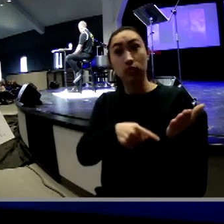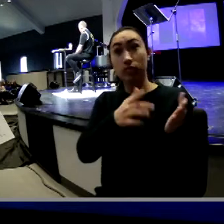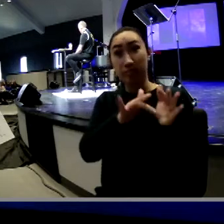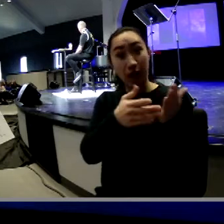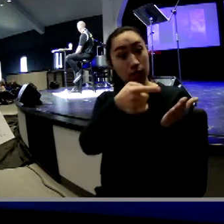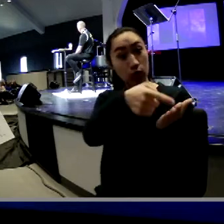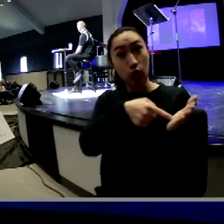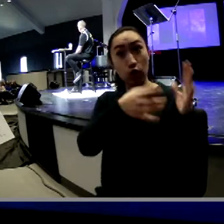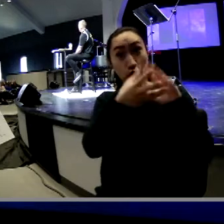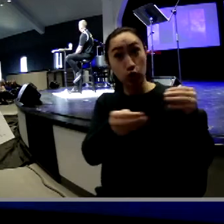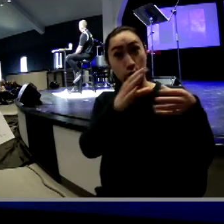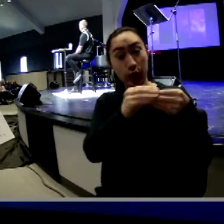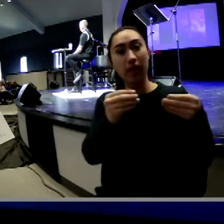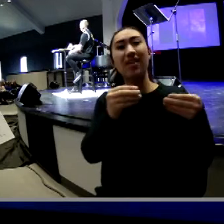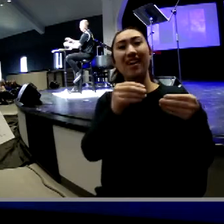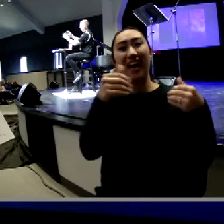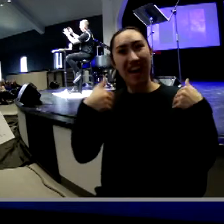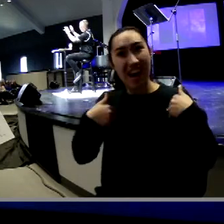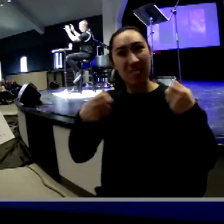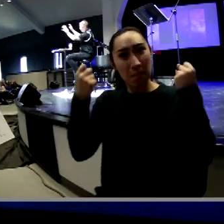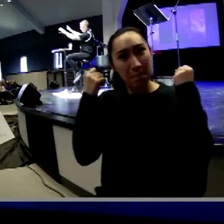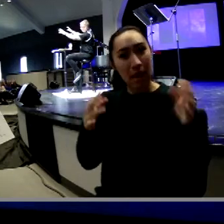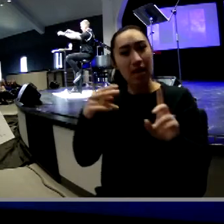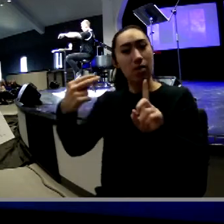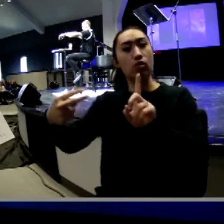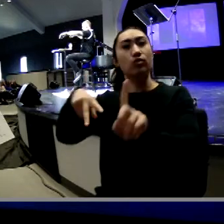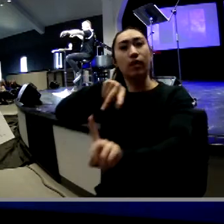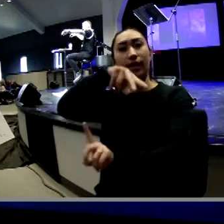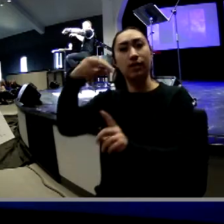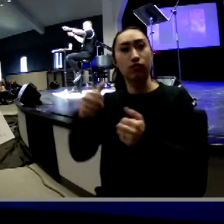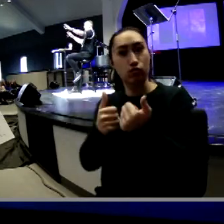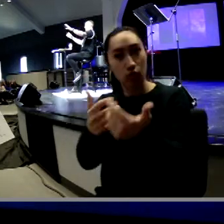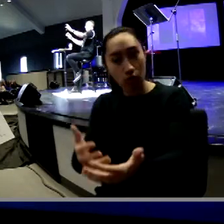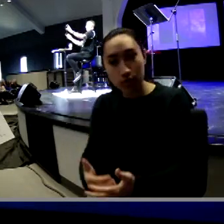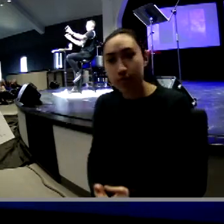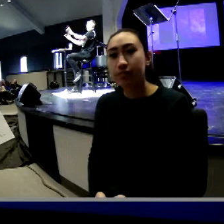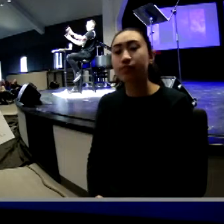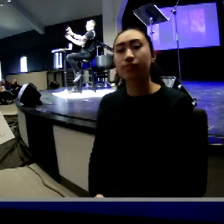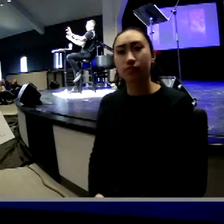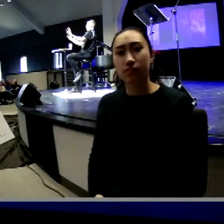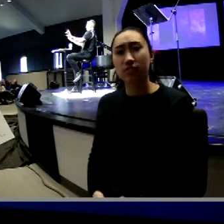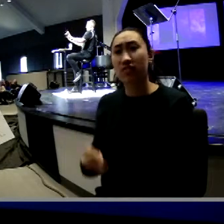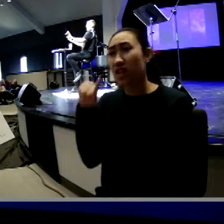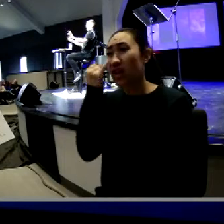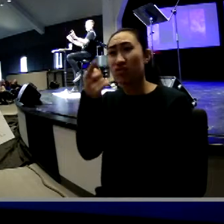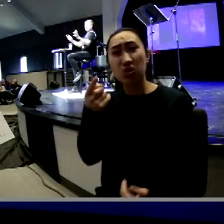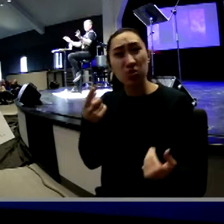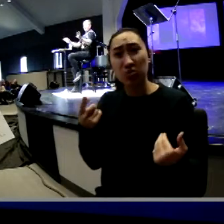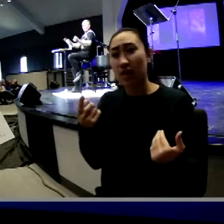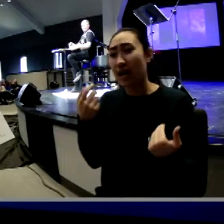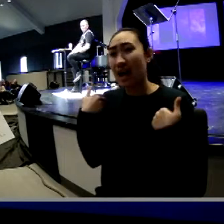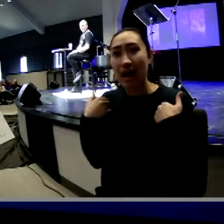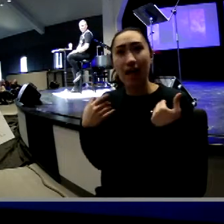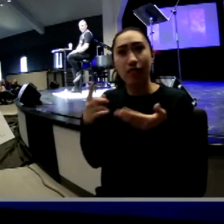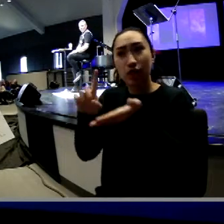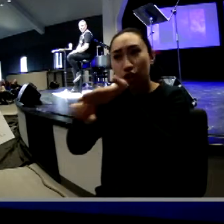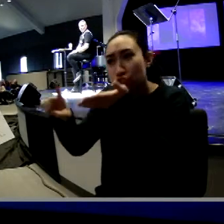romance, you should be loved. If it's a battle, you're going to go fight for it. If it's a discovery, you're going to go and try and